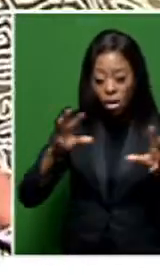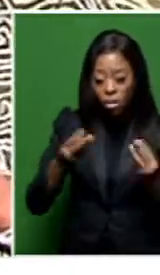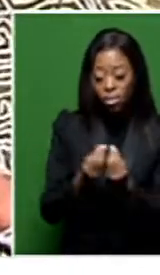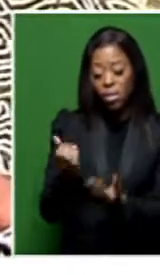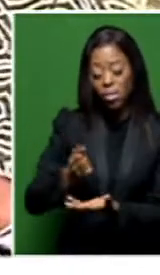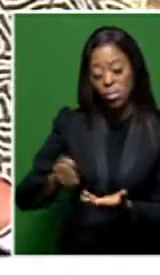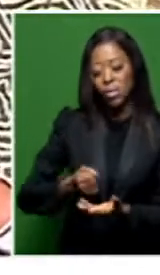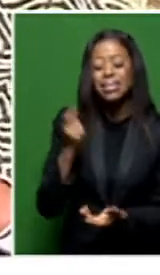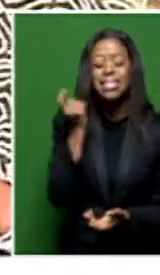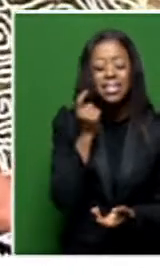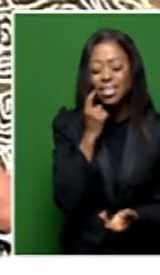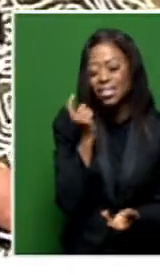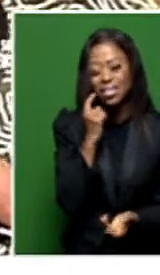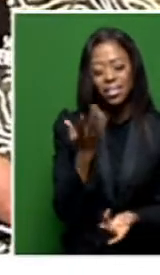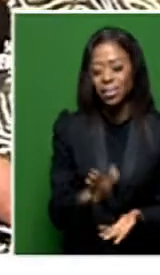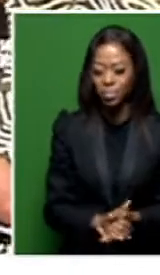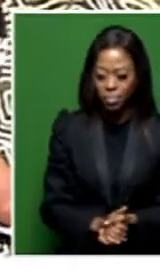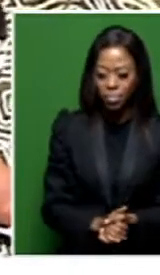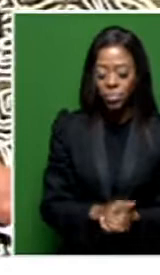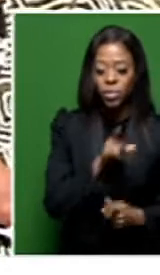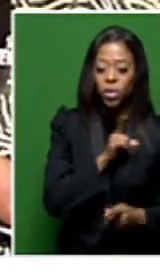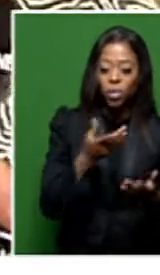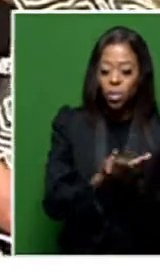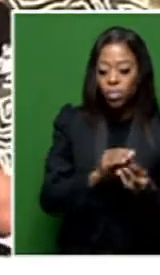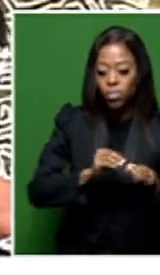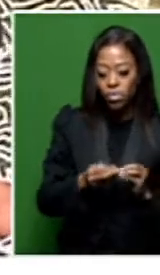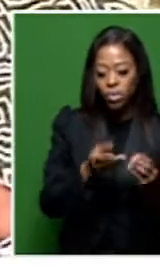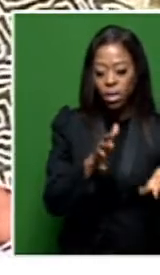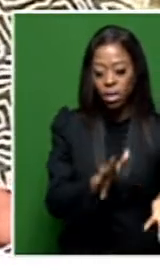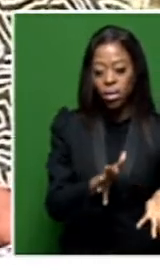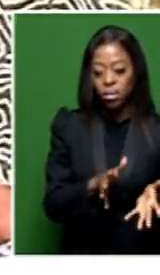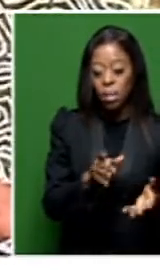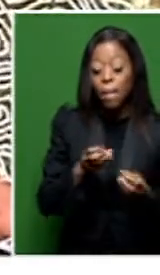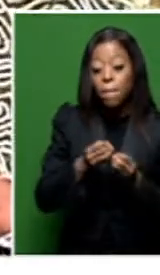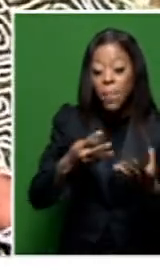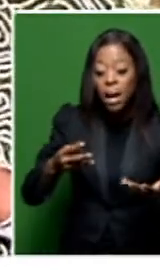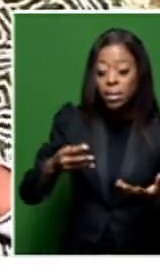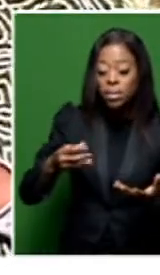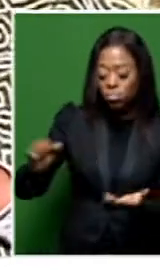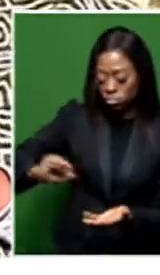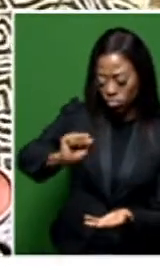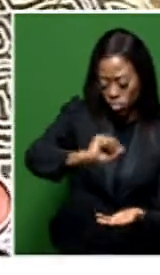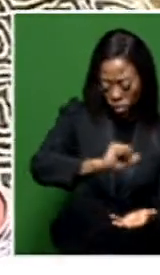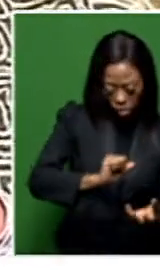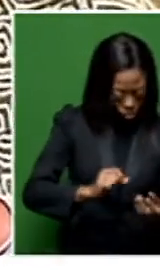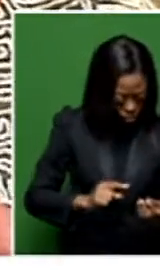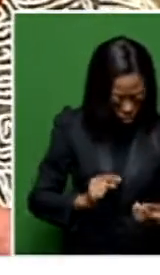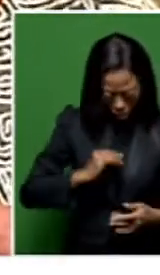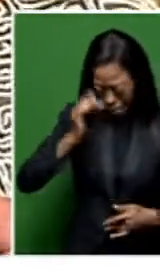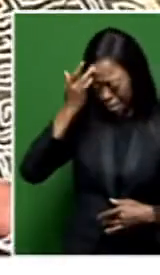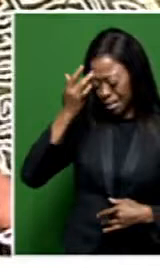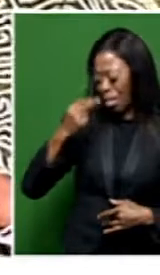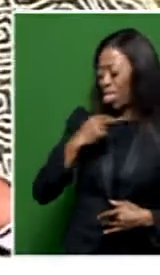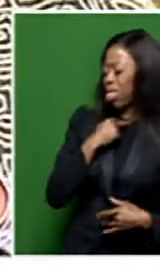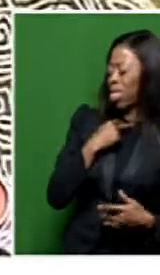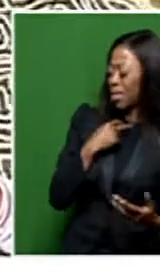simple stuff, very simple recipes. To create these spice mixes. So because a lot of the spice mixes I found when I started getting sick, I couldn't